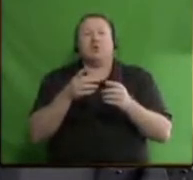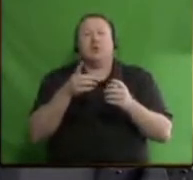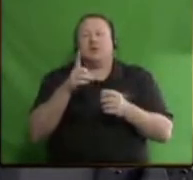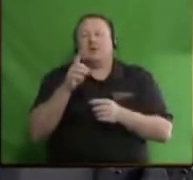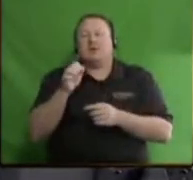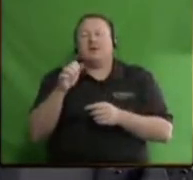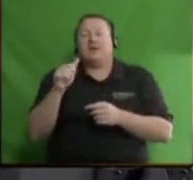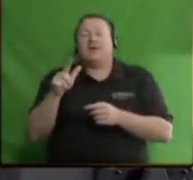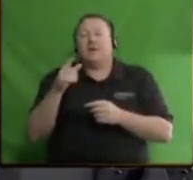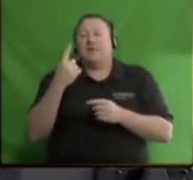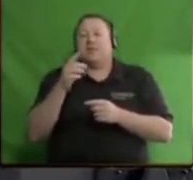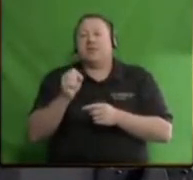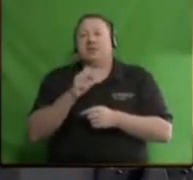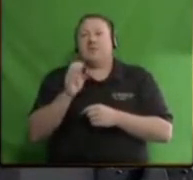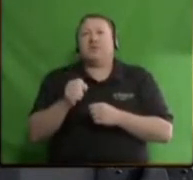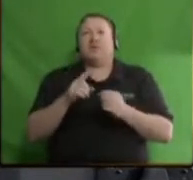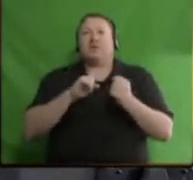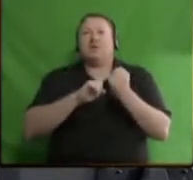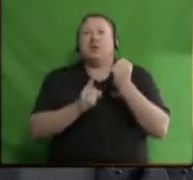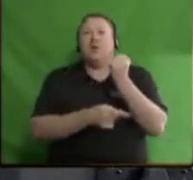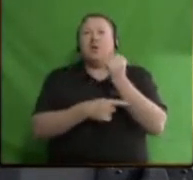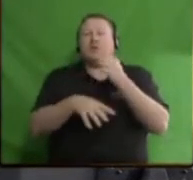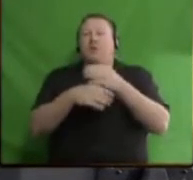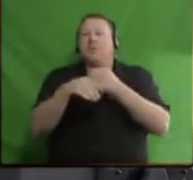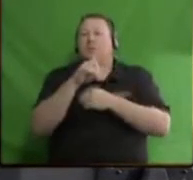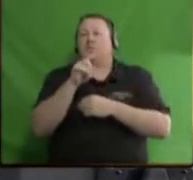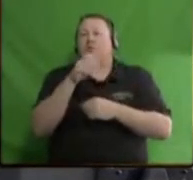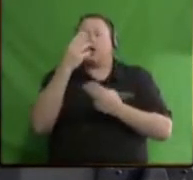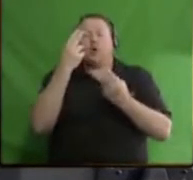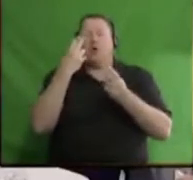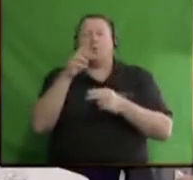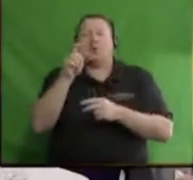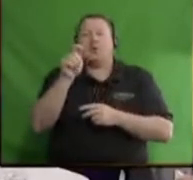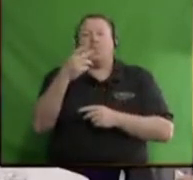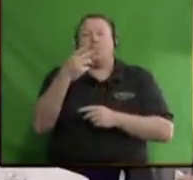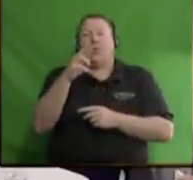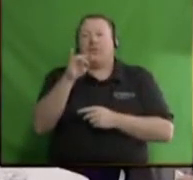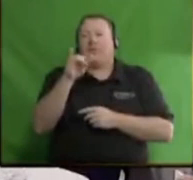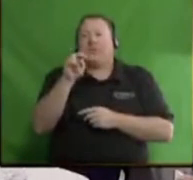The last supplementary question will be asked by the Honourable Thring.